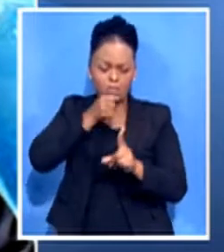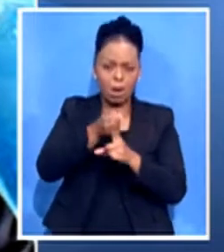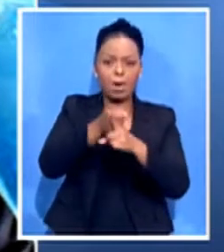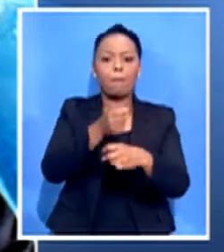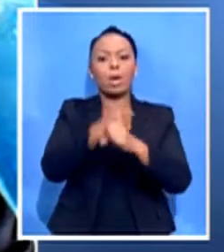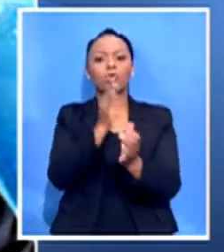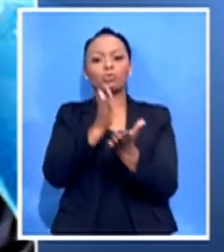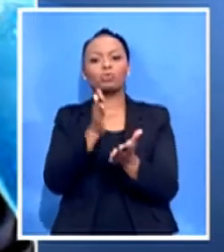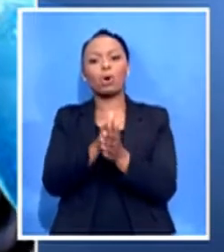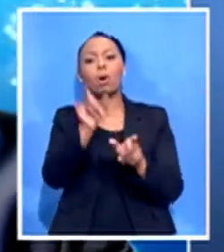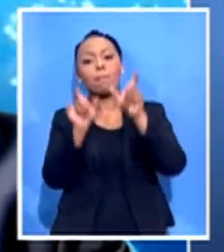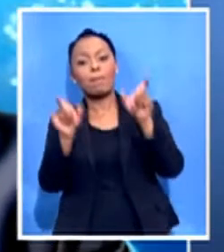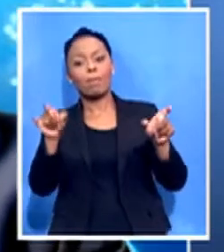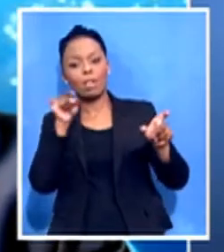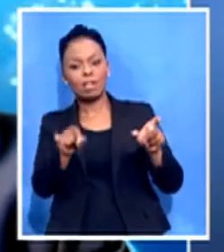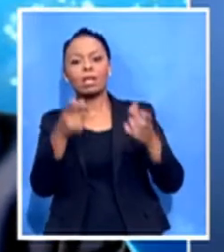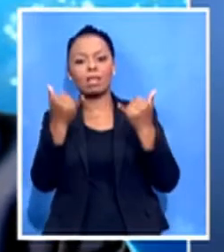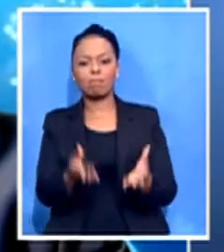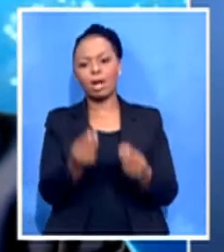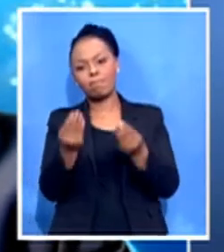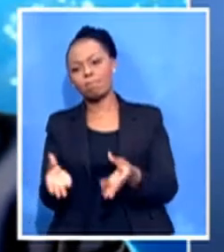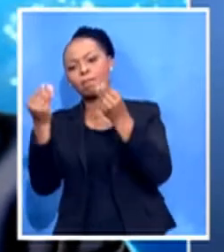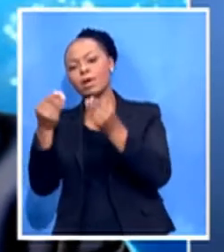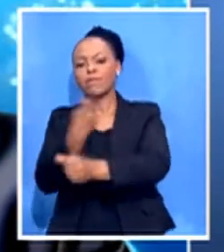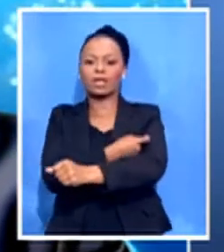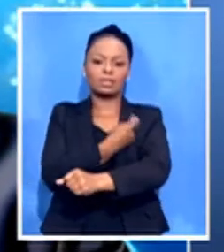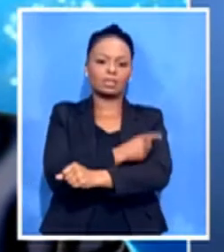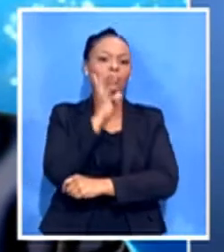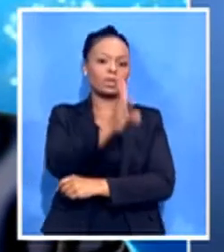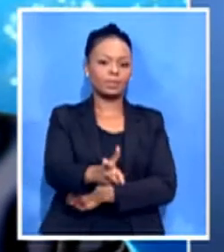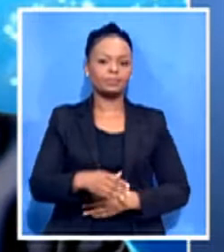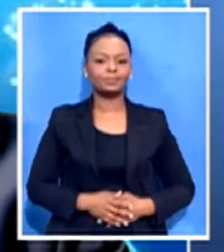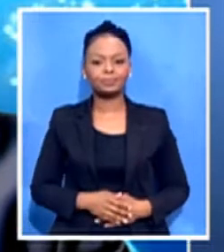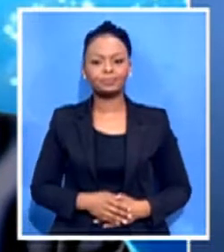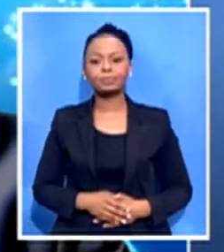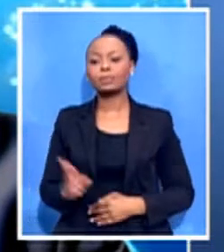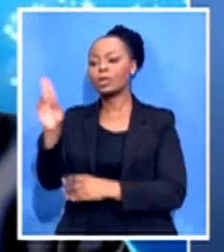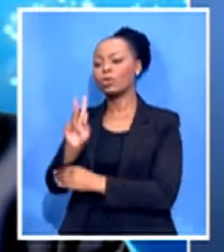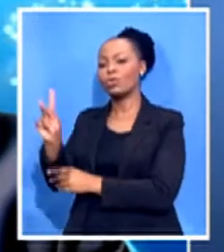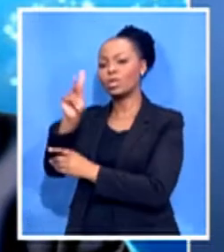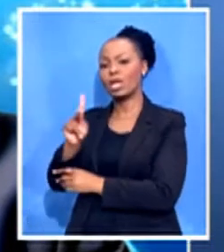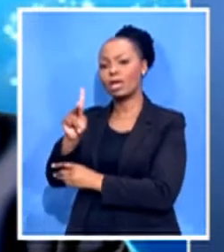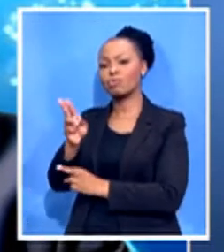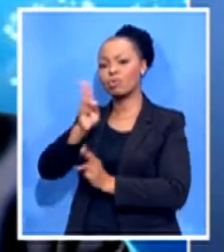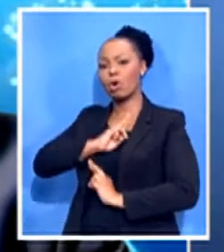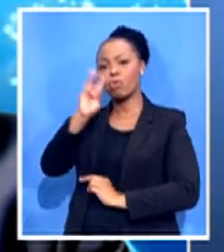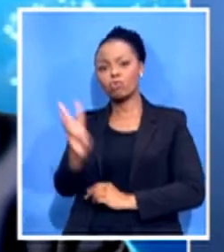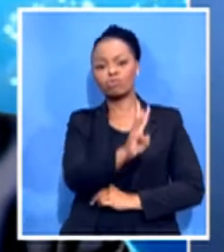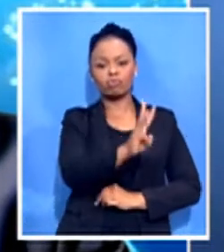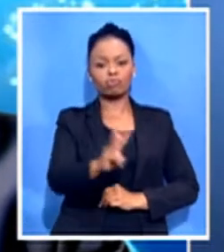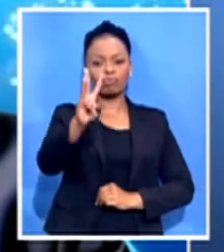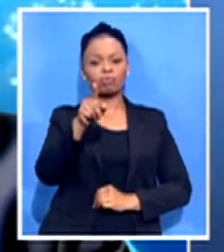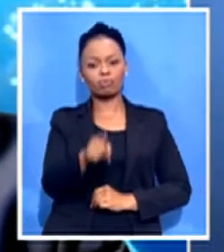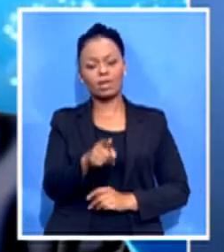the vaccines. So the UK has reportedly warned against the Pfizer vaccine for people with a history